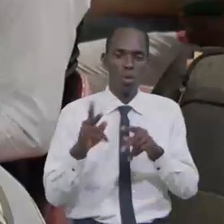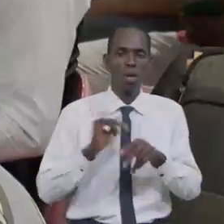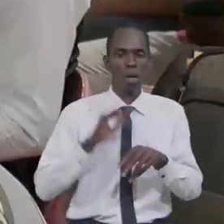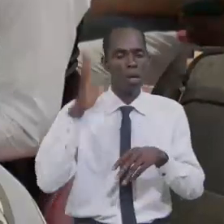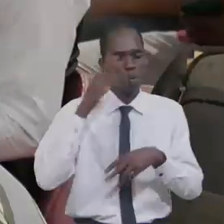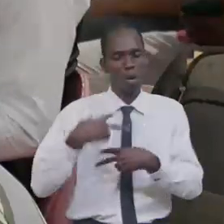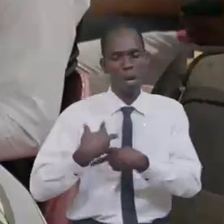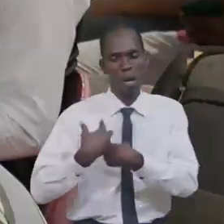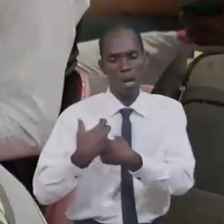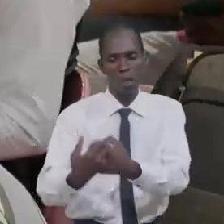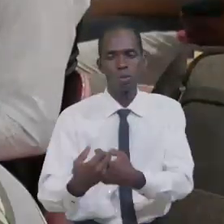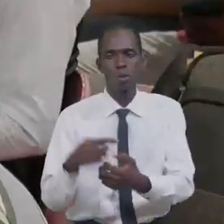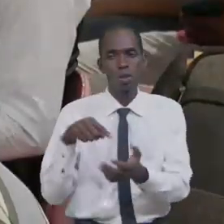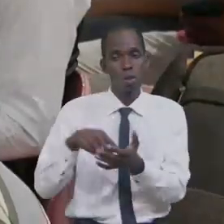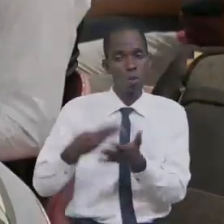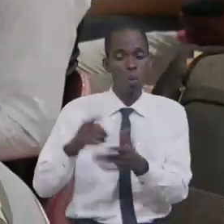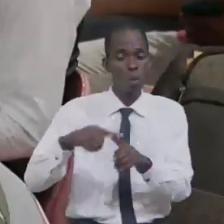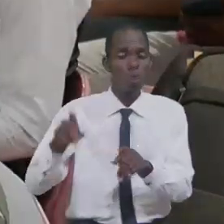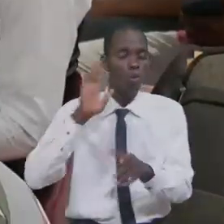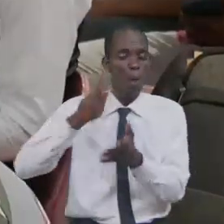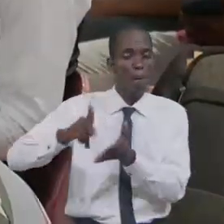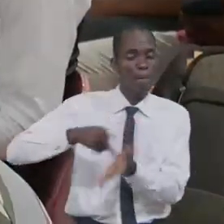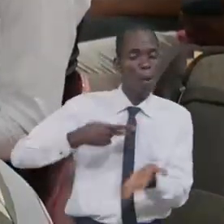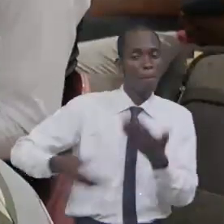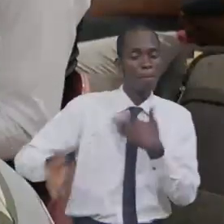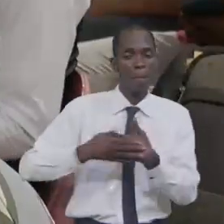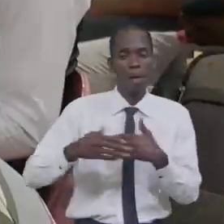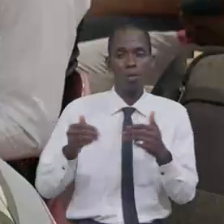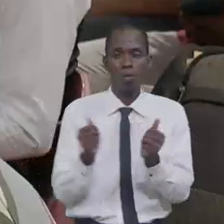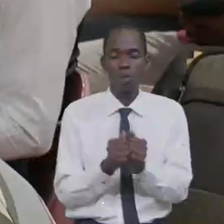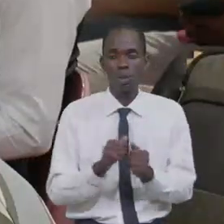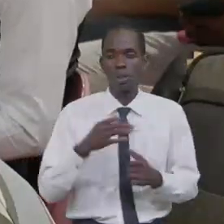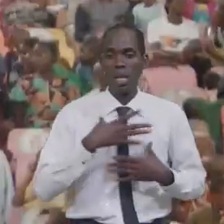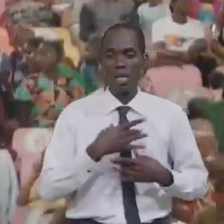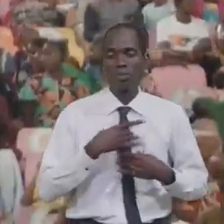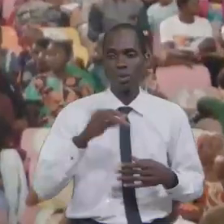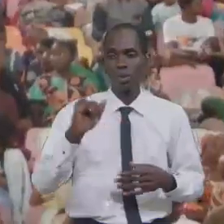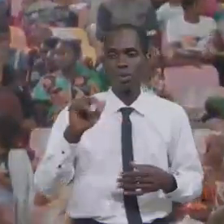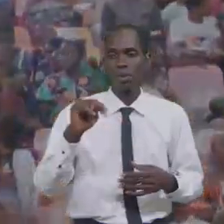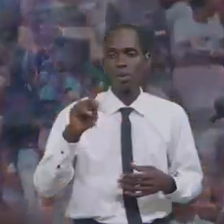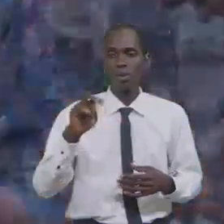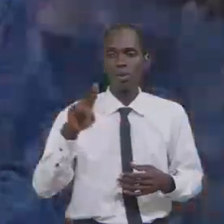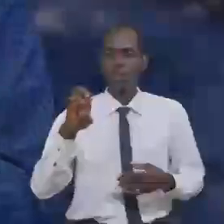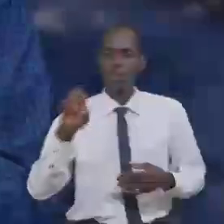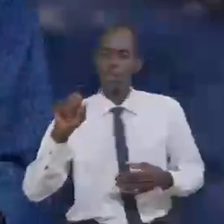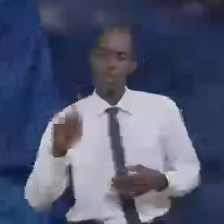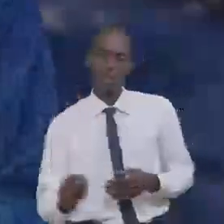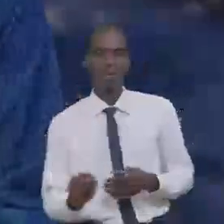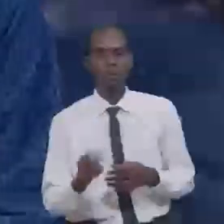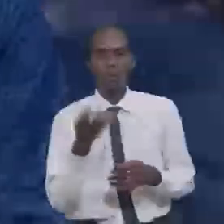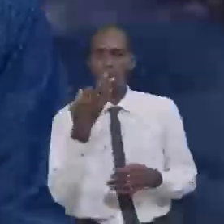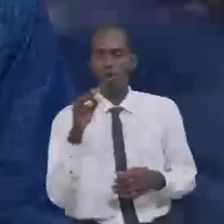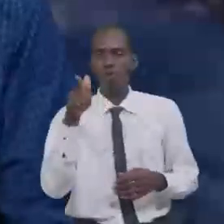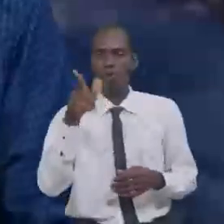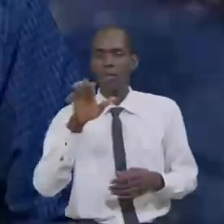money, but you will pay interest 25%. I don't even have the capital, and my life